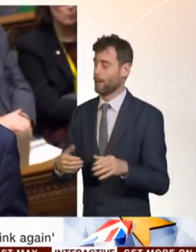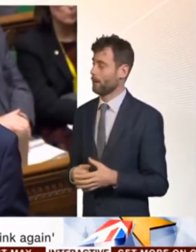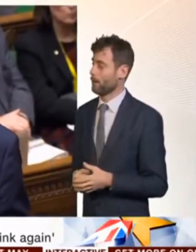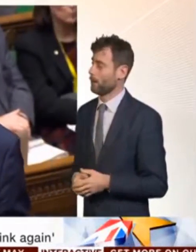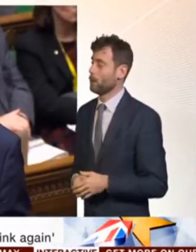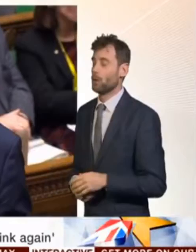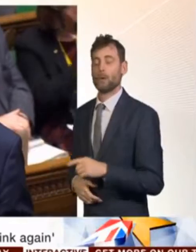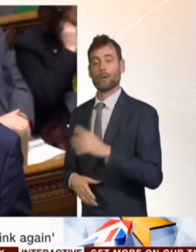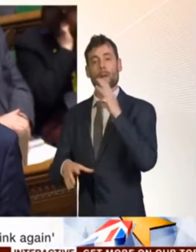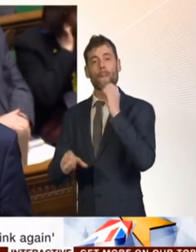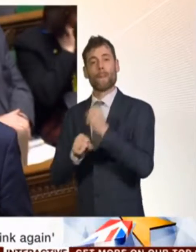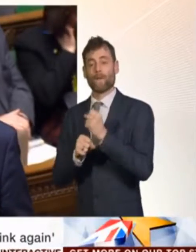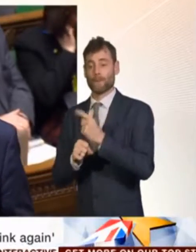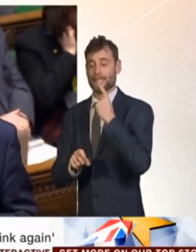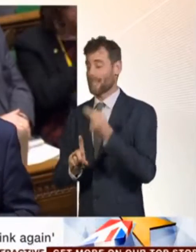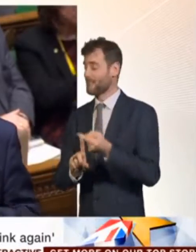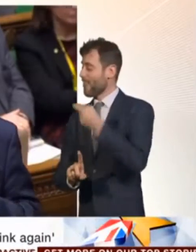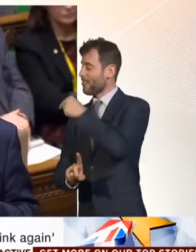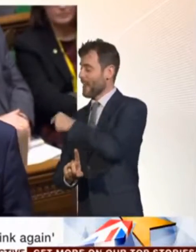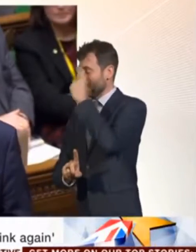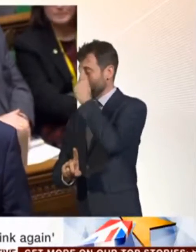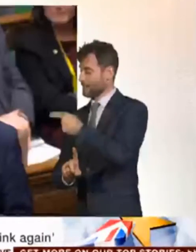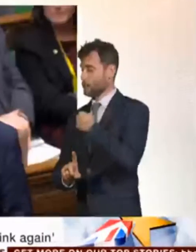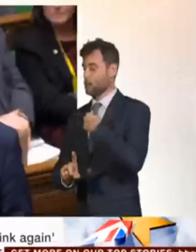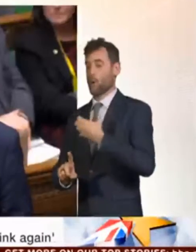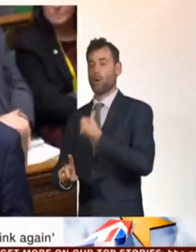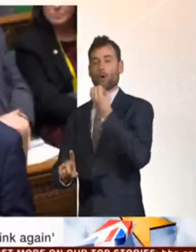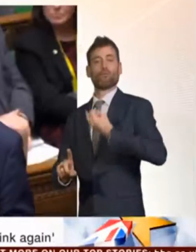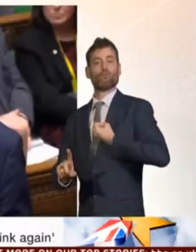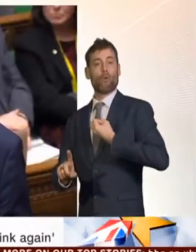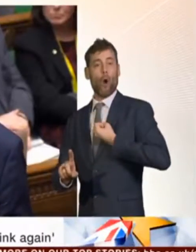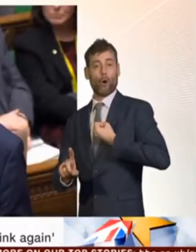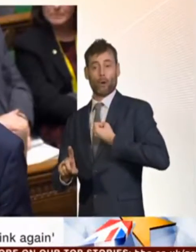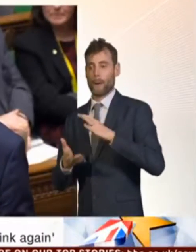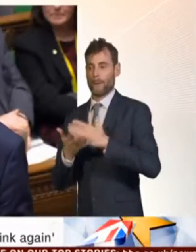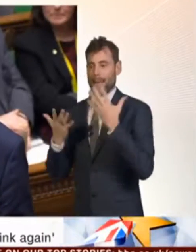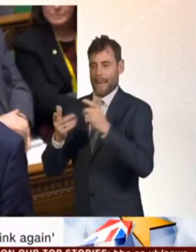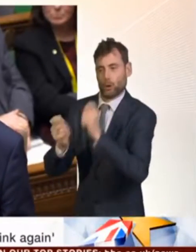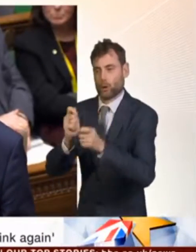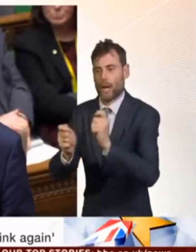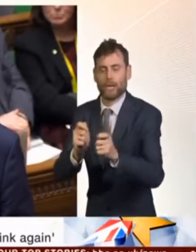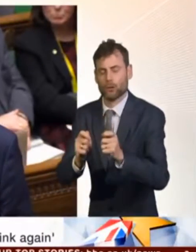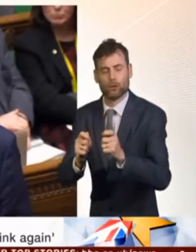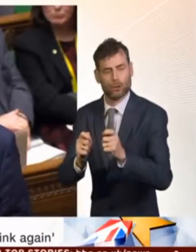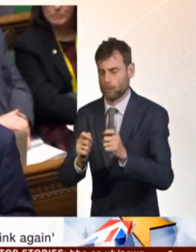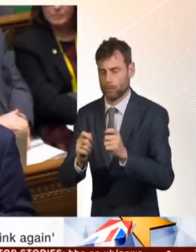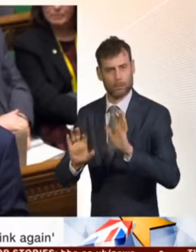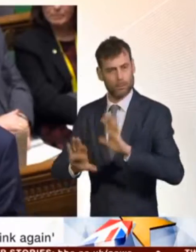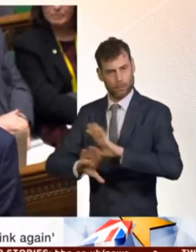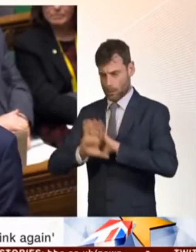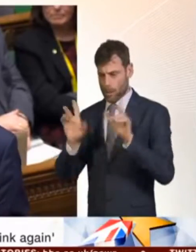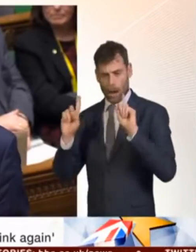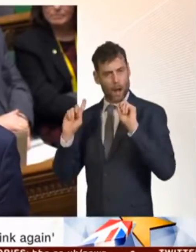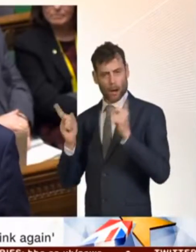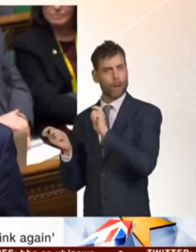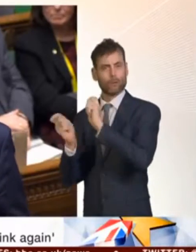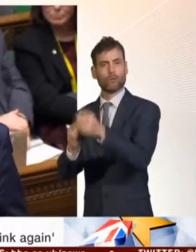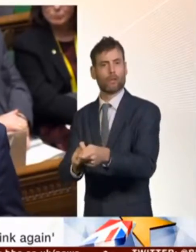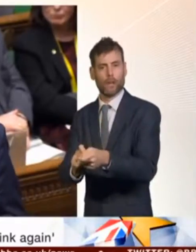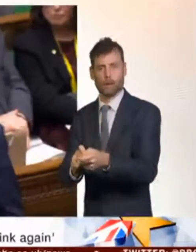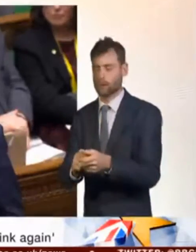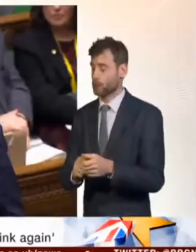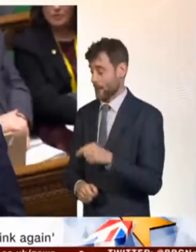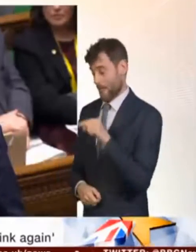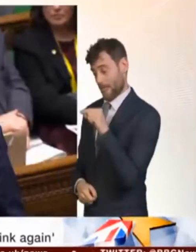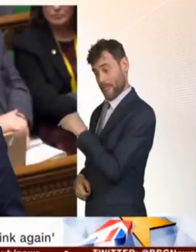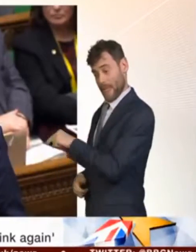an excuse for the government unilaterally to seek to change the wording or the meaning behind a decision, a binding decision that has